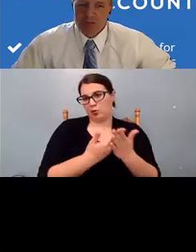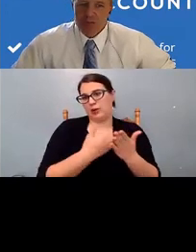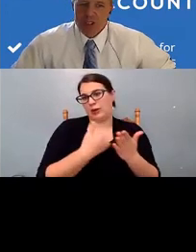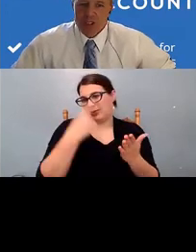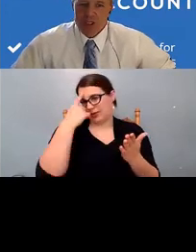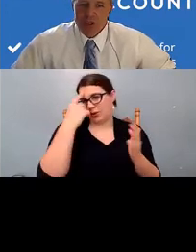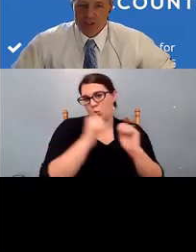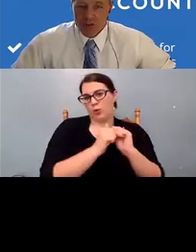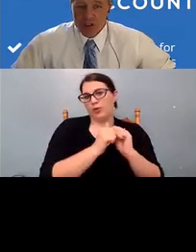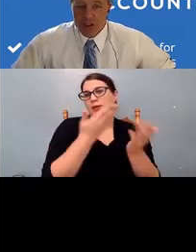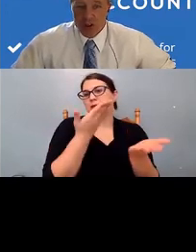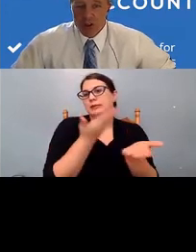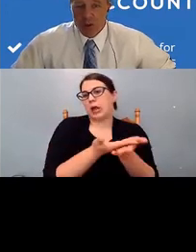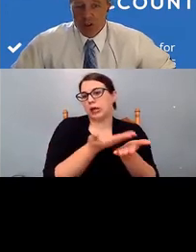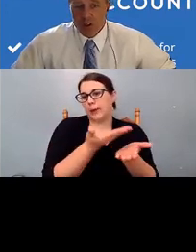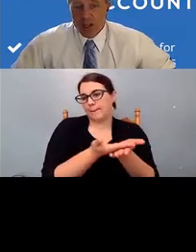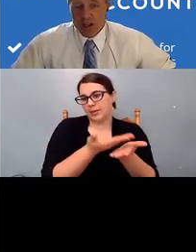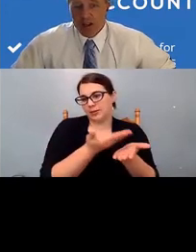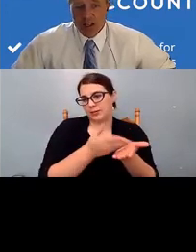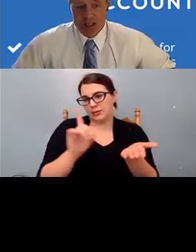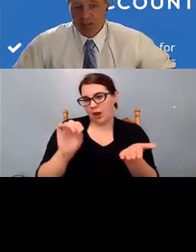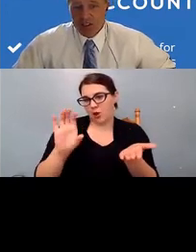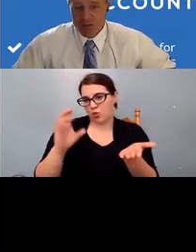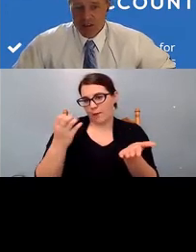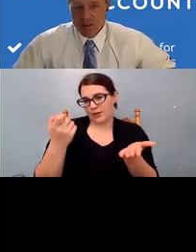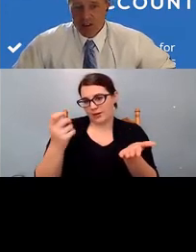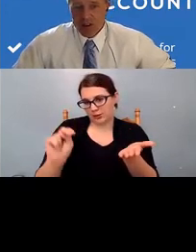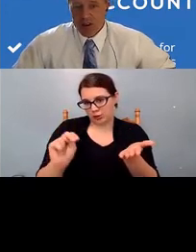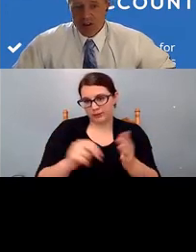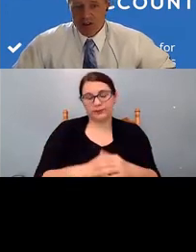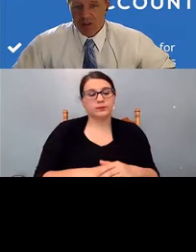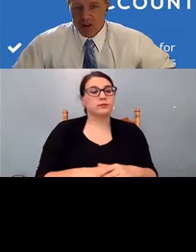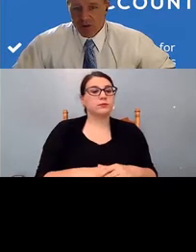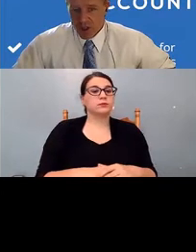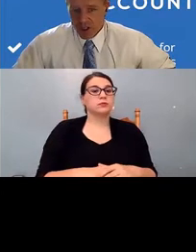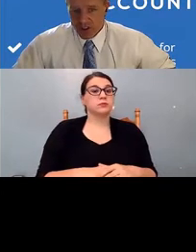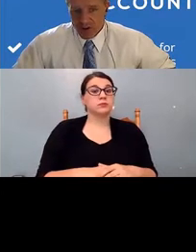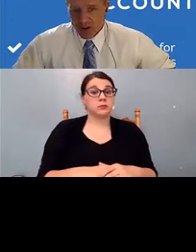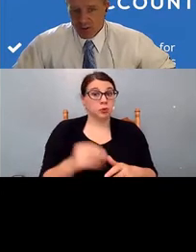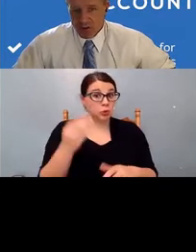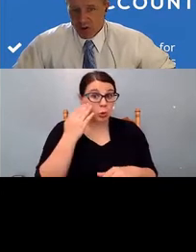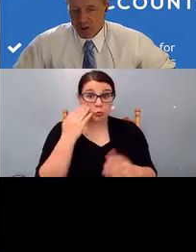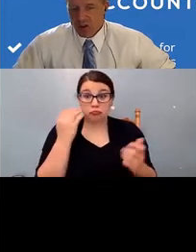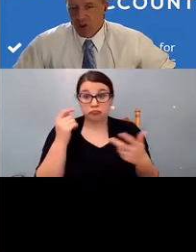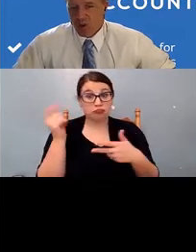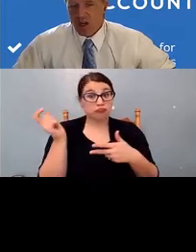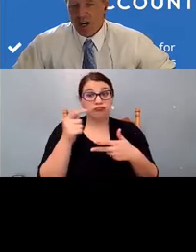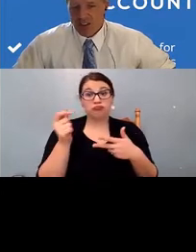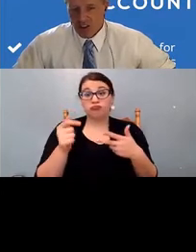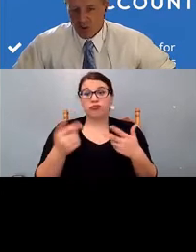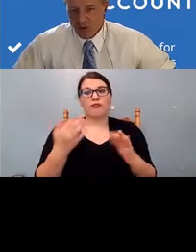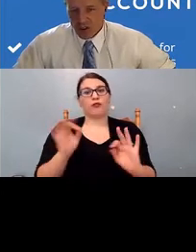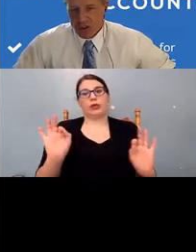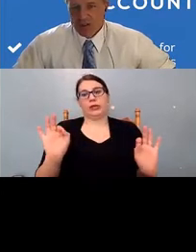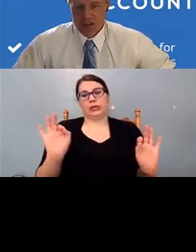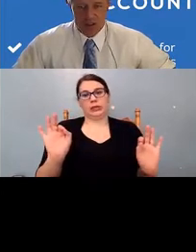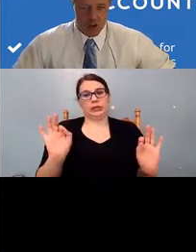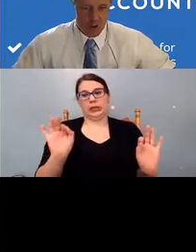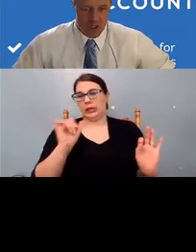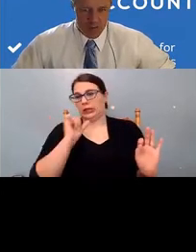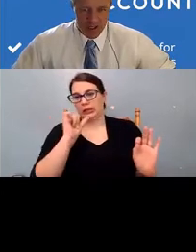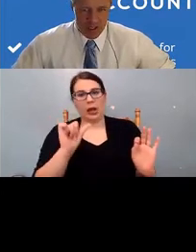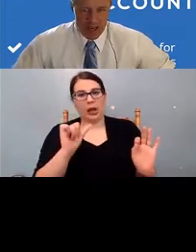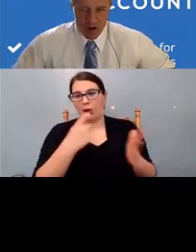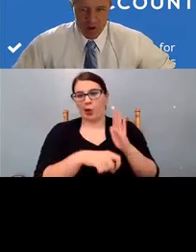documentation. So first of all, do understand that any of these methods are free as far as a withdrawal. There's no cost to withdrawal. There's